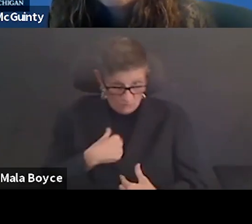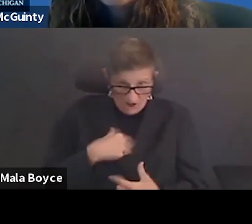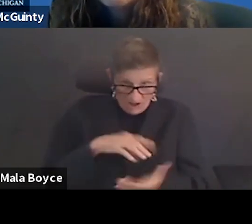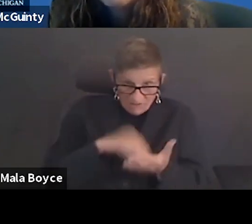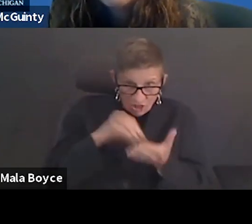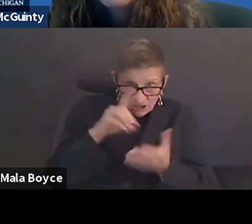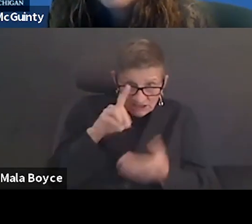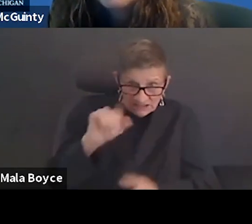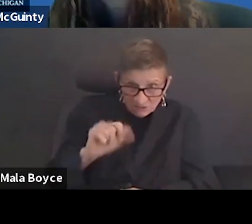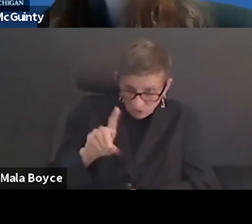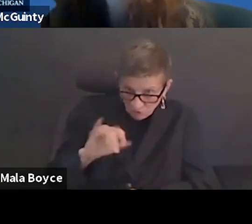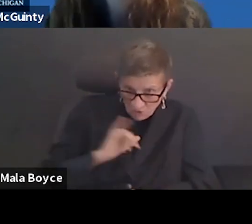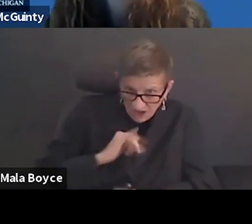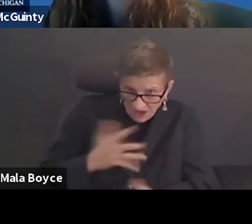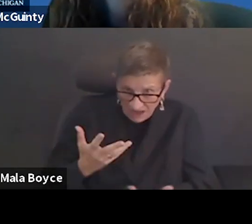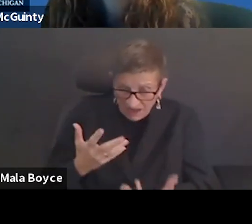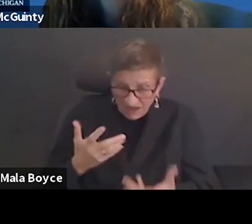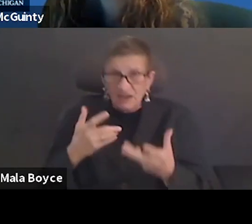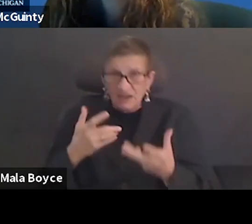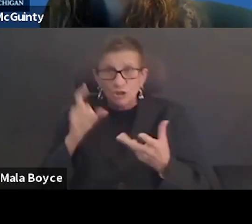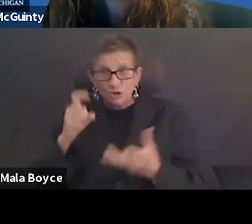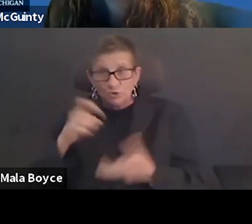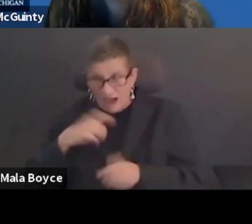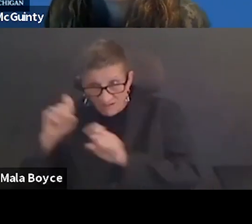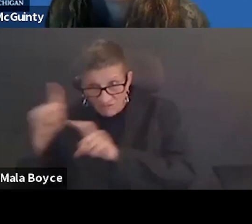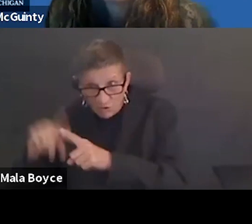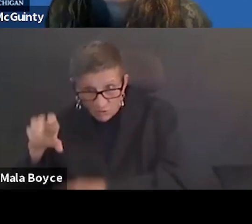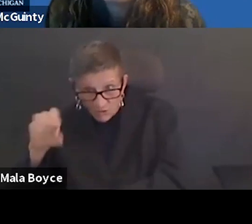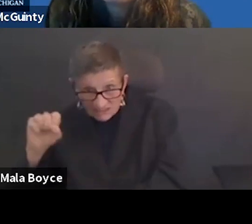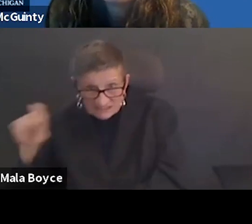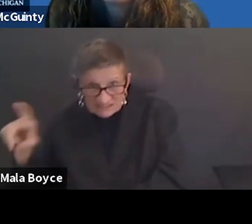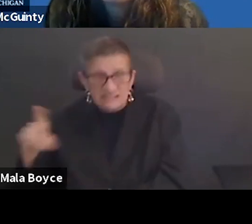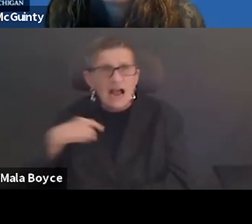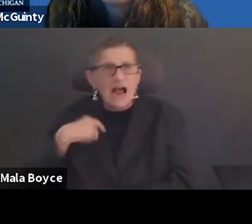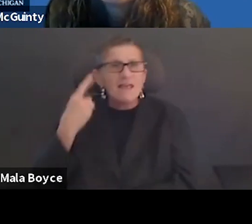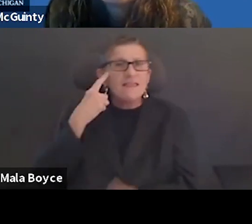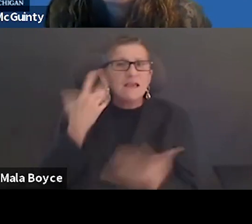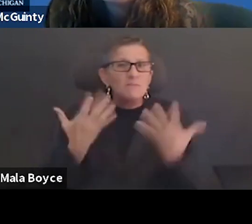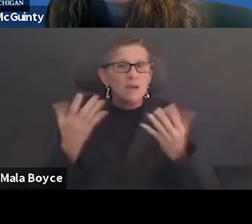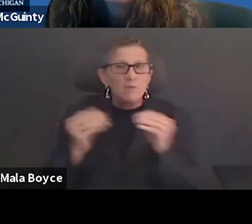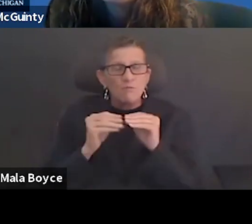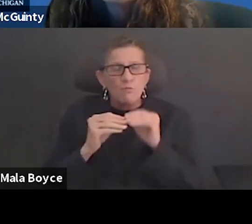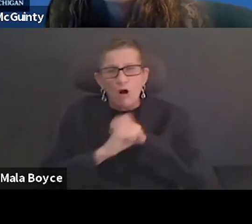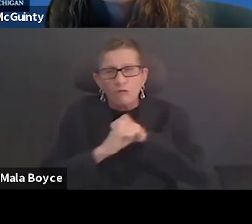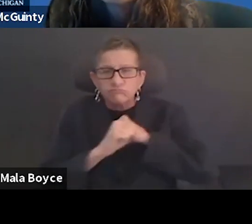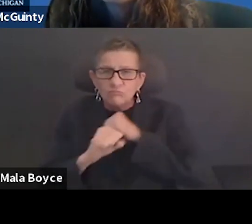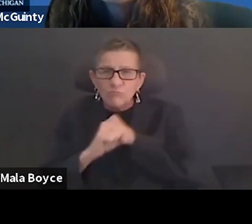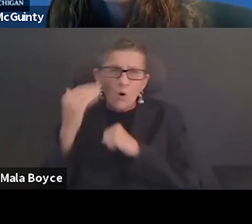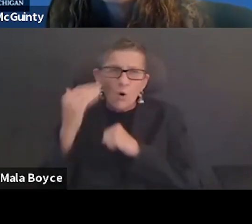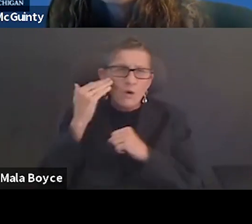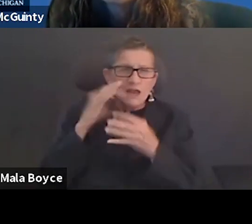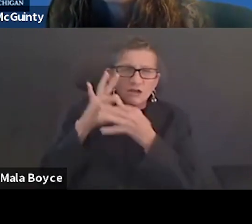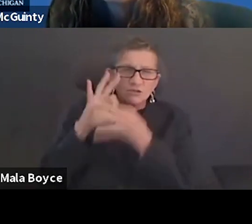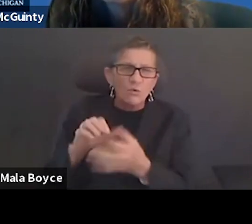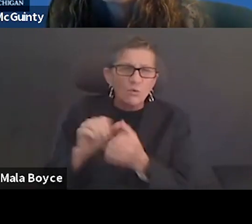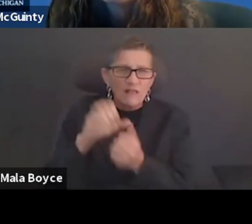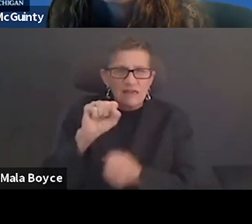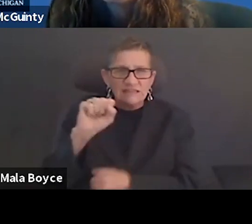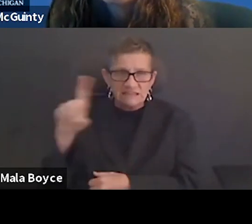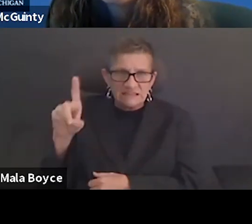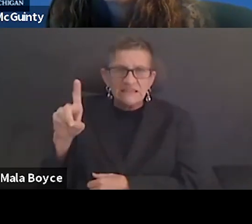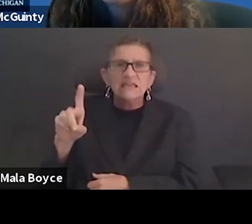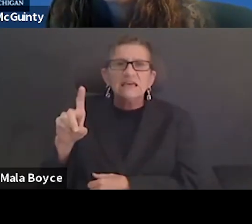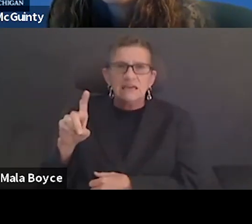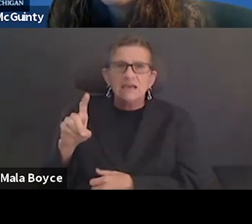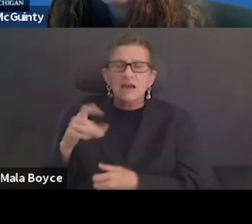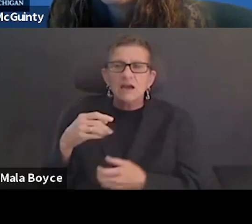Do I need to check into SSD? I think more awareness around SSD and bringing it more to light to students